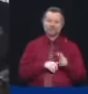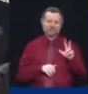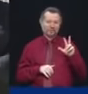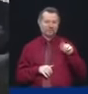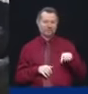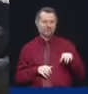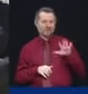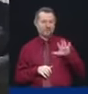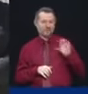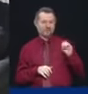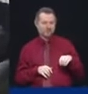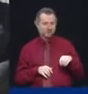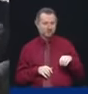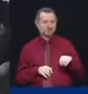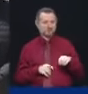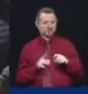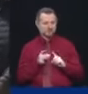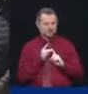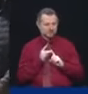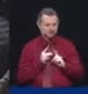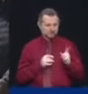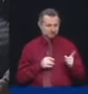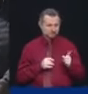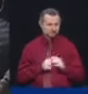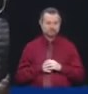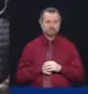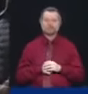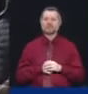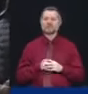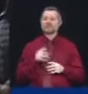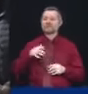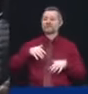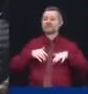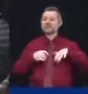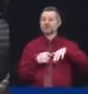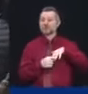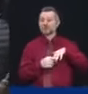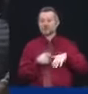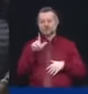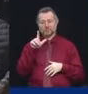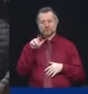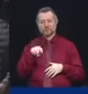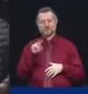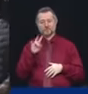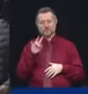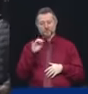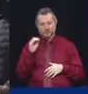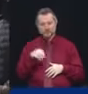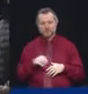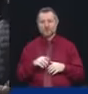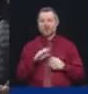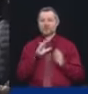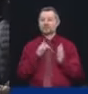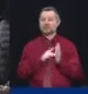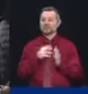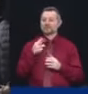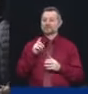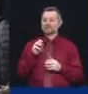3.5% positivity. Next is Finger Lakes, 2.7, Mid-Hudson, 2.4, Long Island,